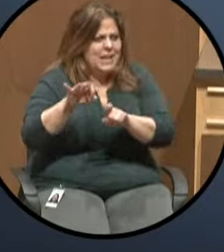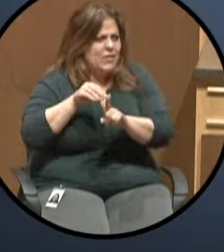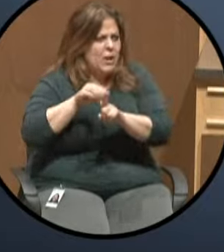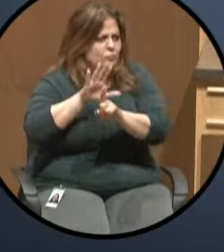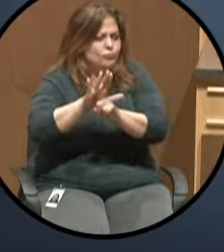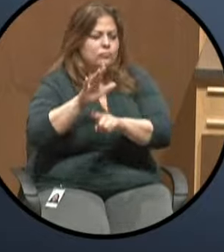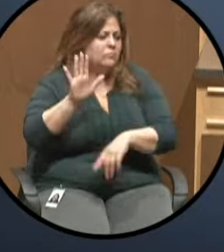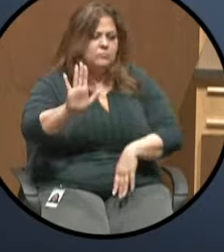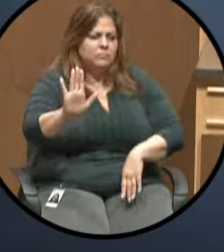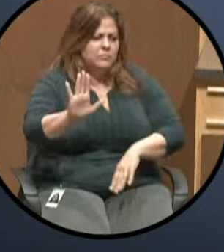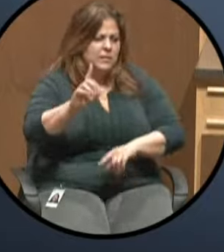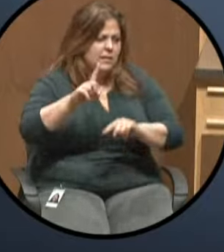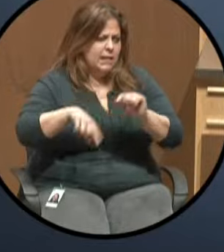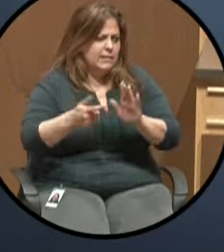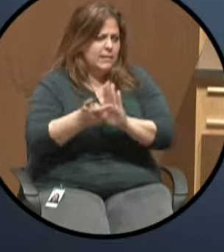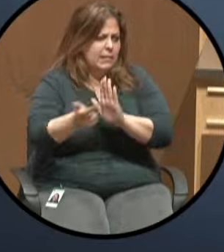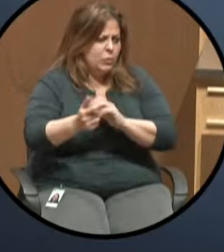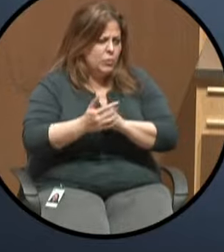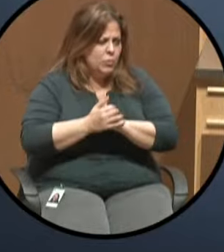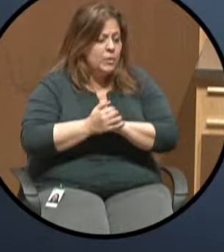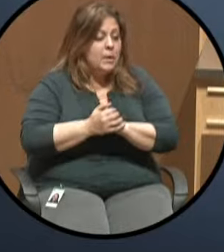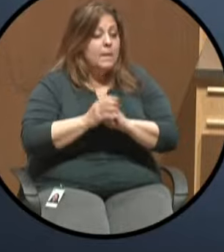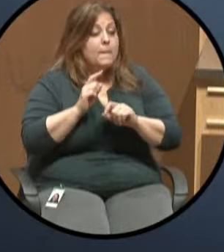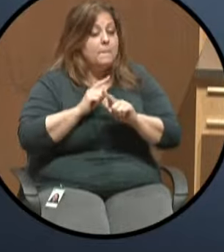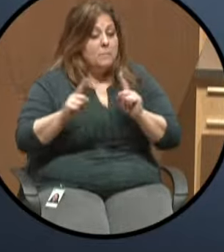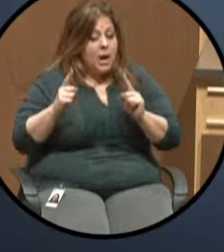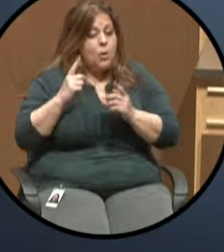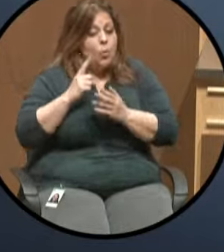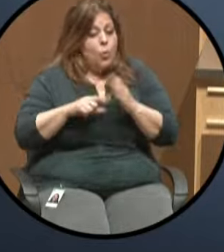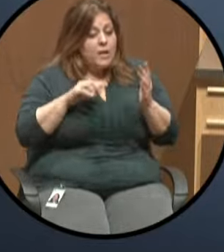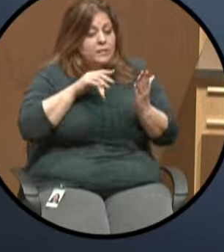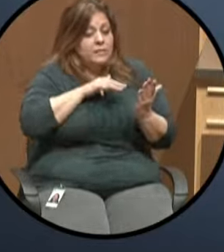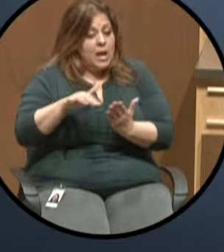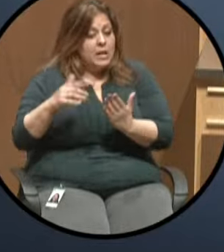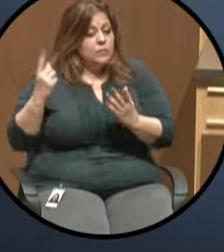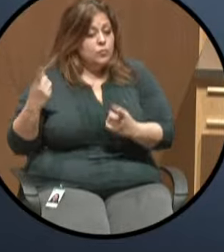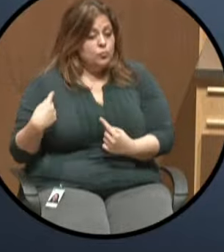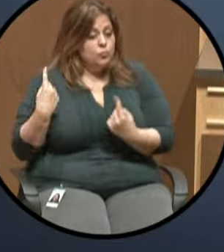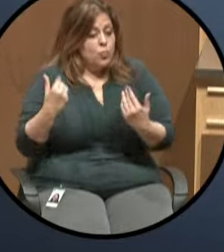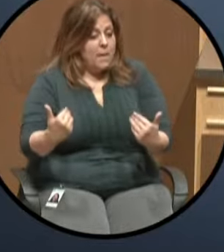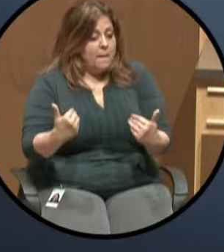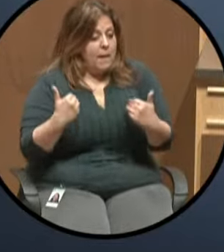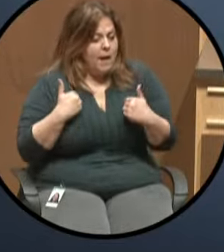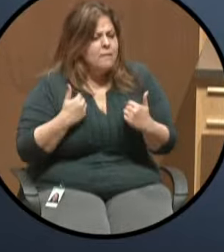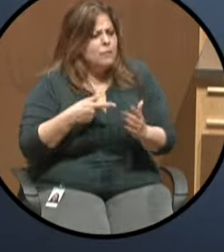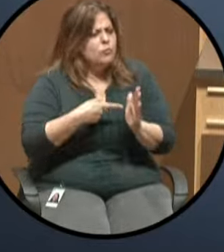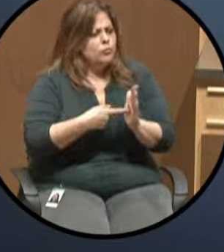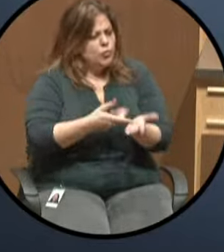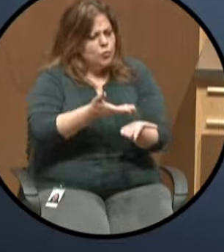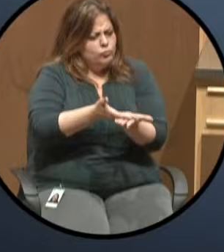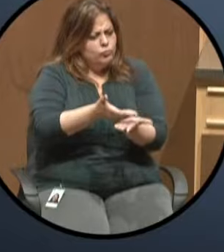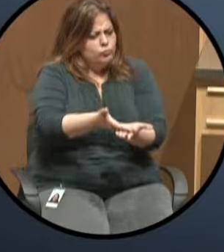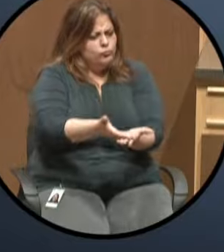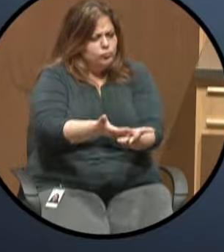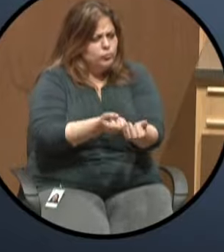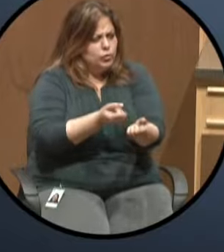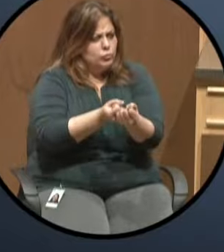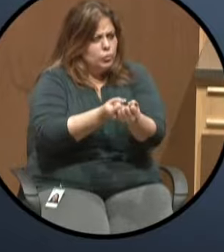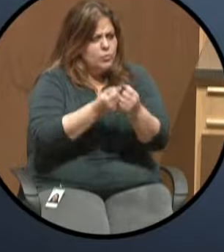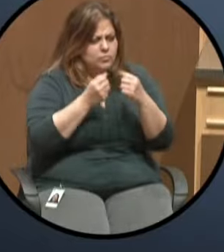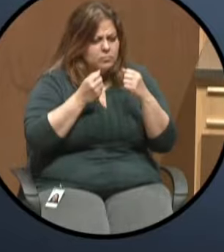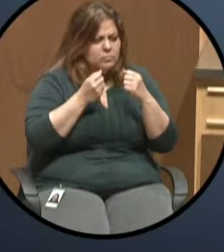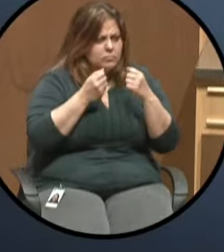that these trials or these studies that have been published do show support that wearing a mask is